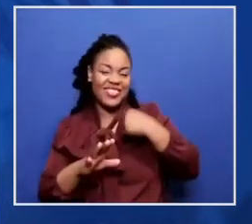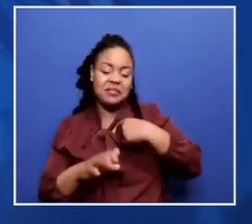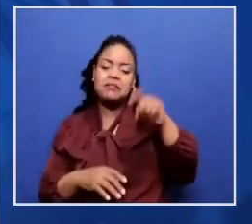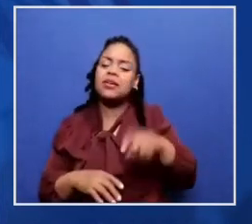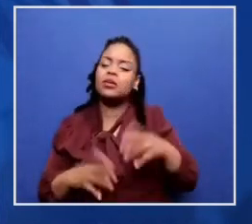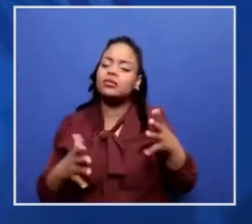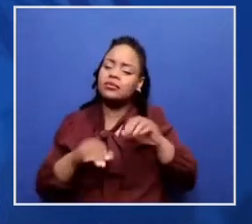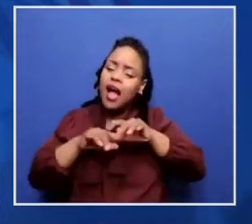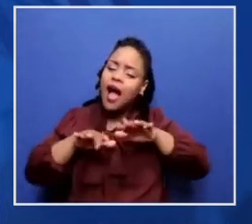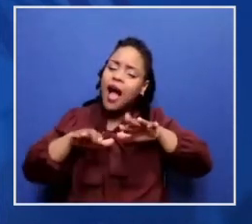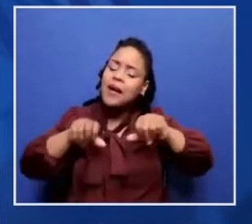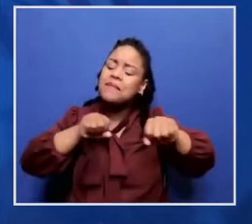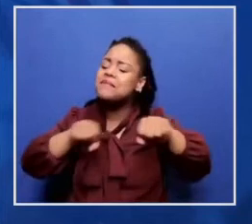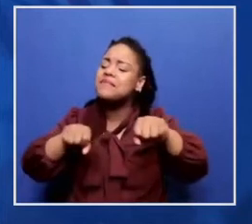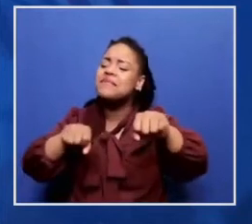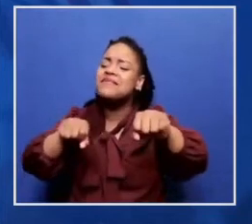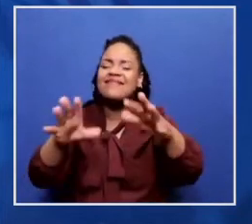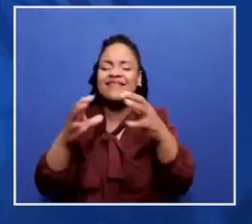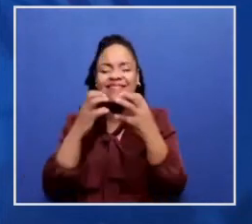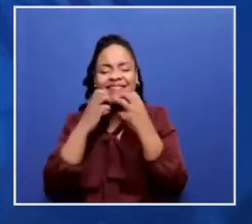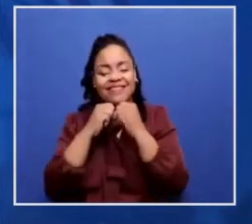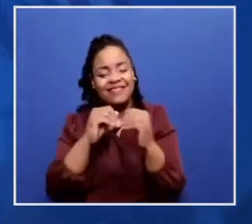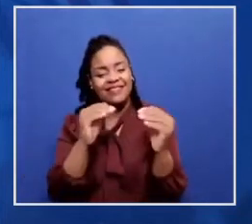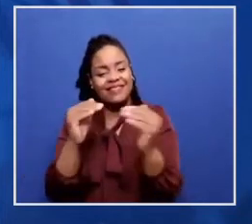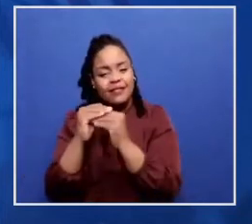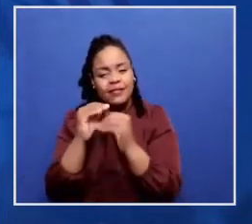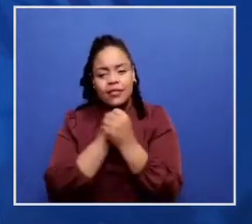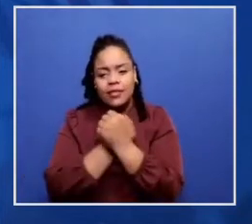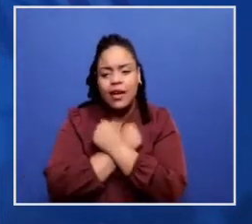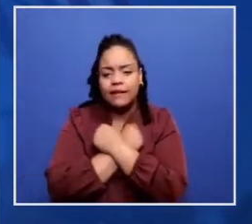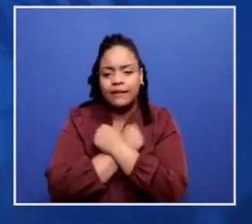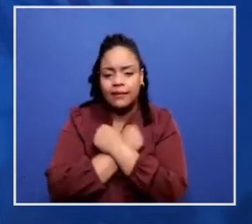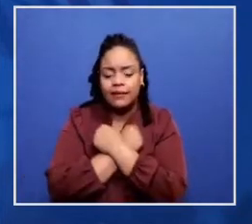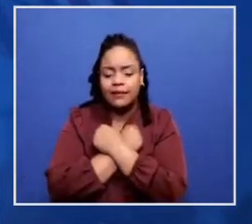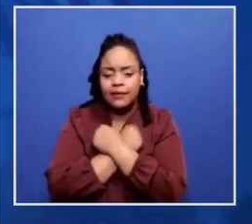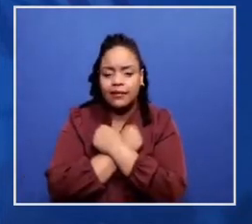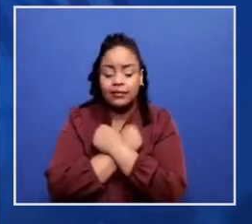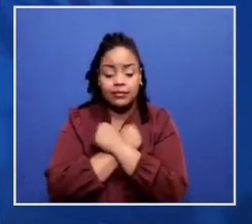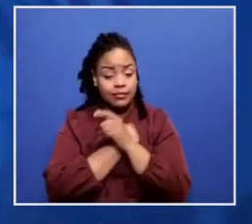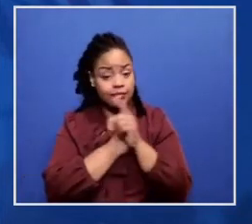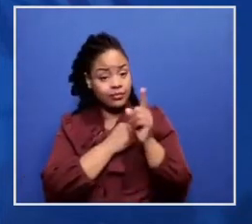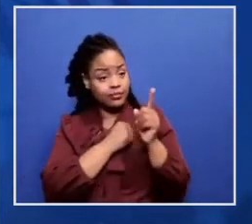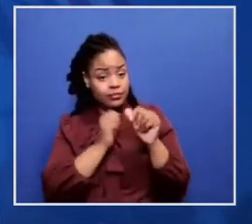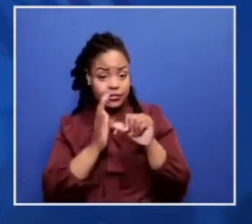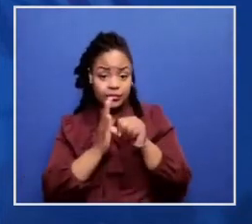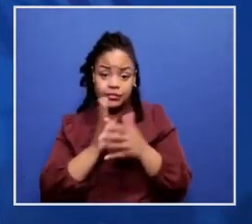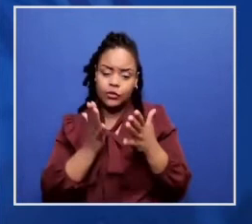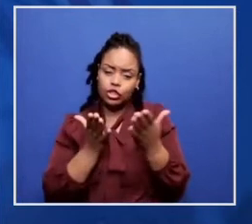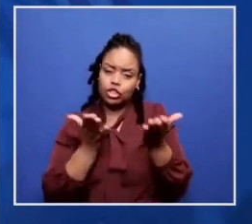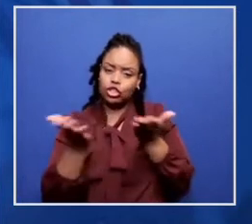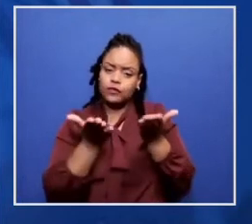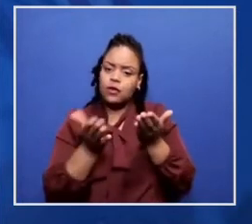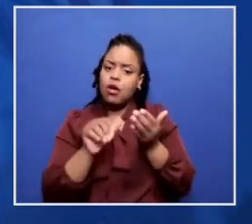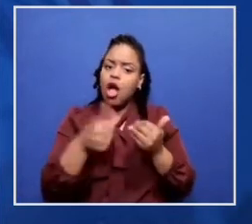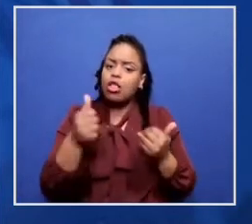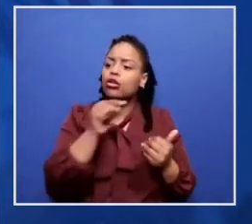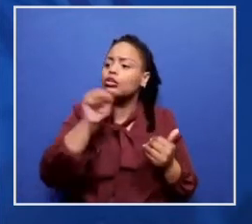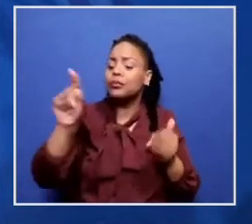And finally, he emphasized the importance of serving others, something I've been trying to teach my two girls, ages 6 and